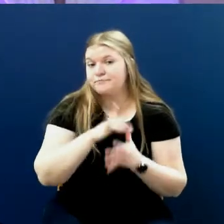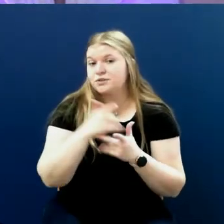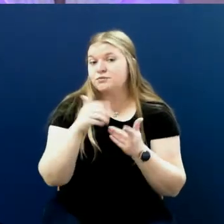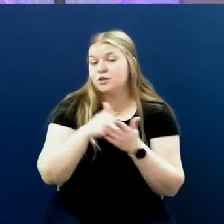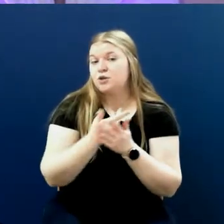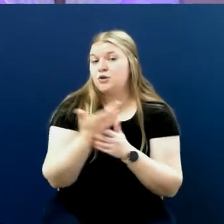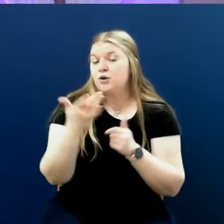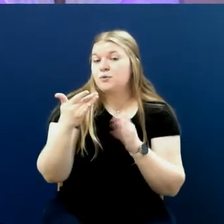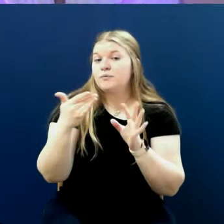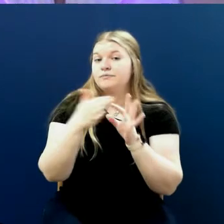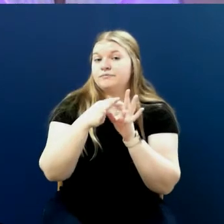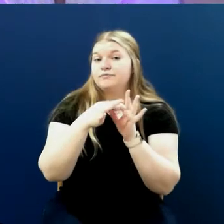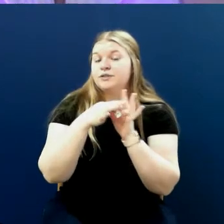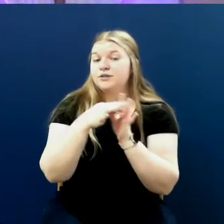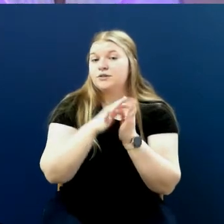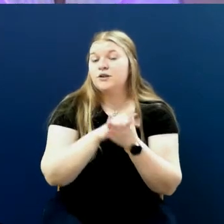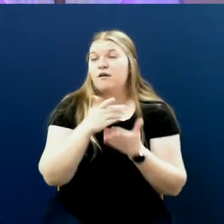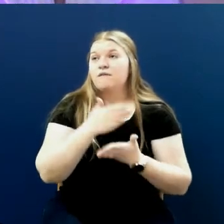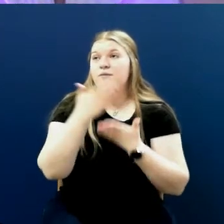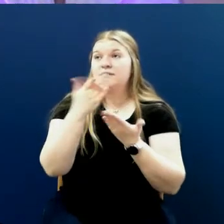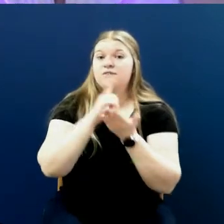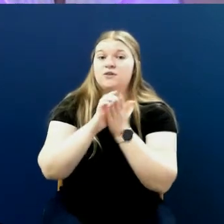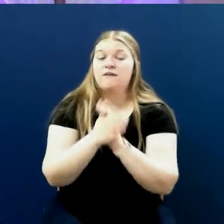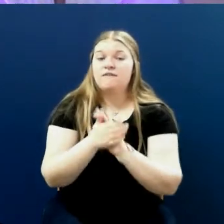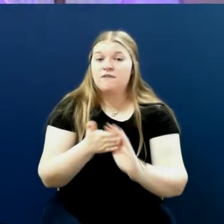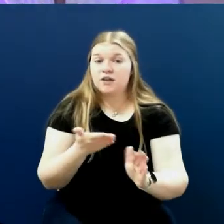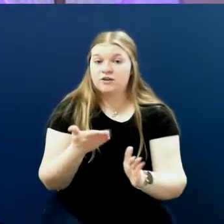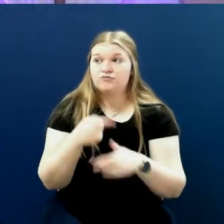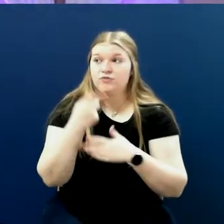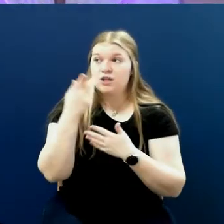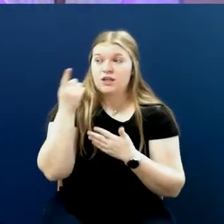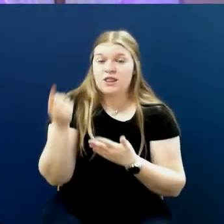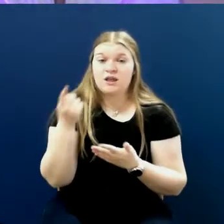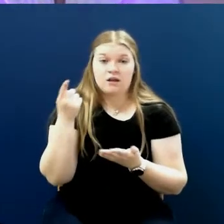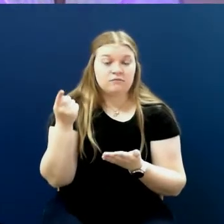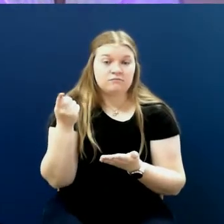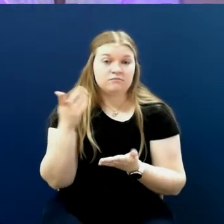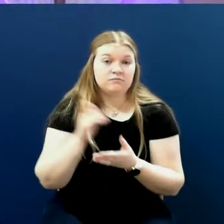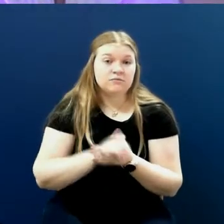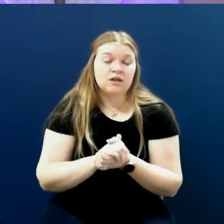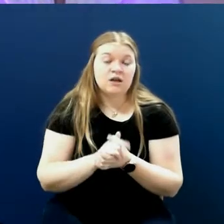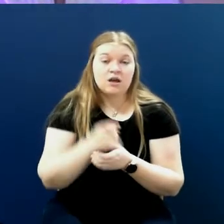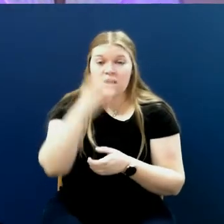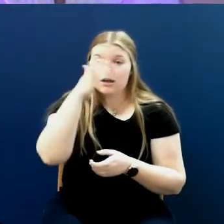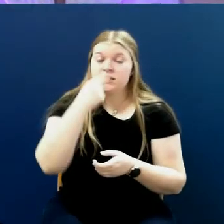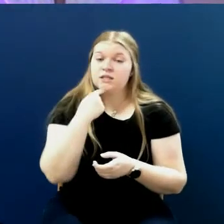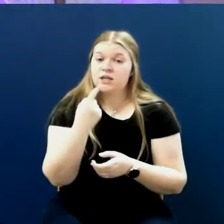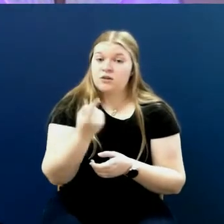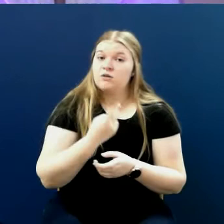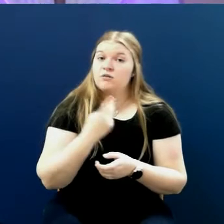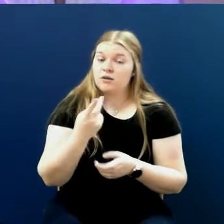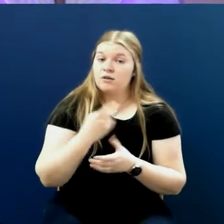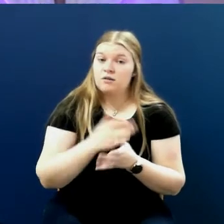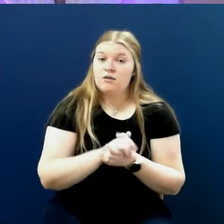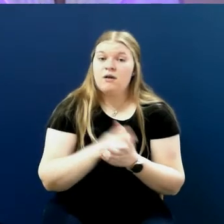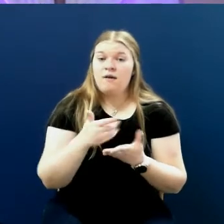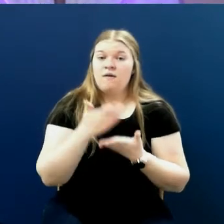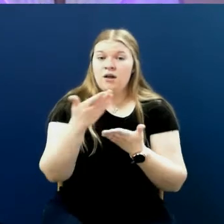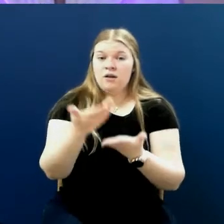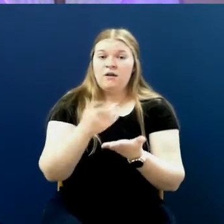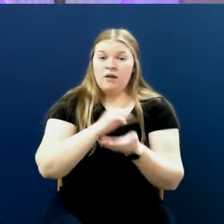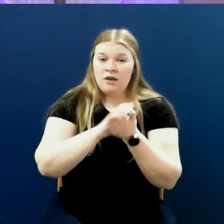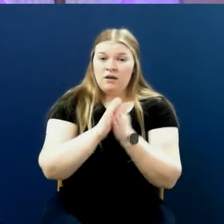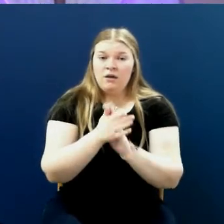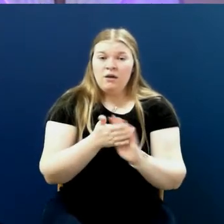relationship, the offer to be forgiven is already there by God. God has said to you and to me, I offer to forgive